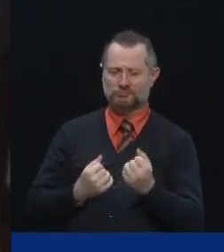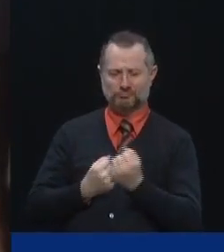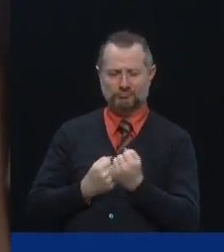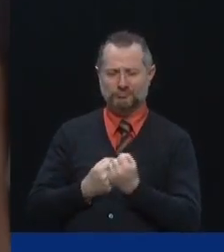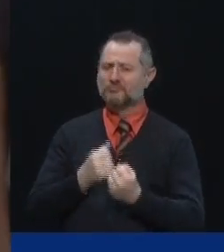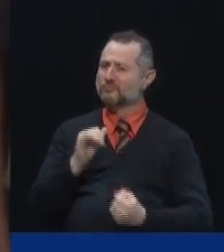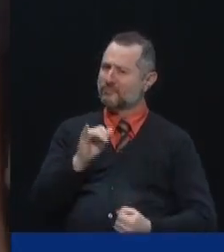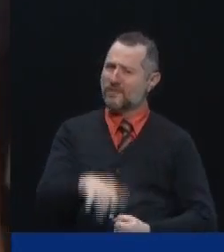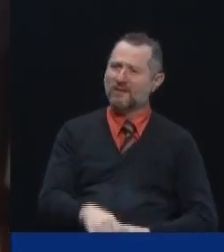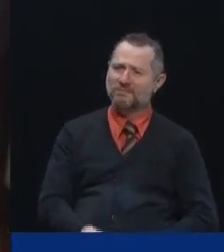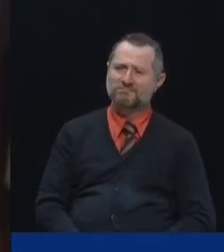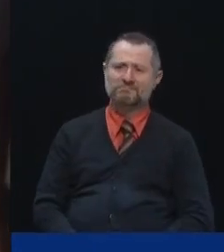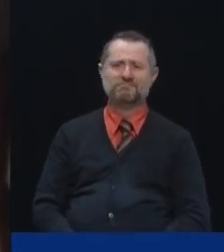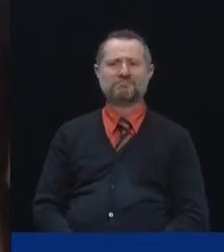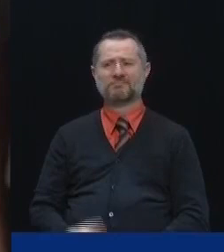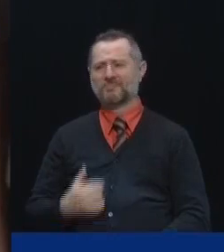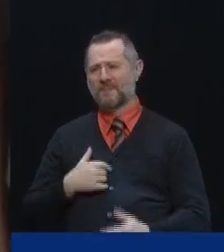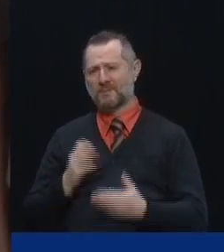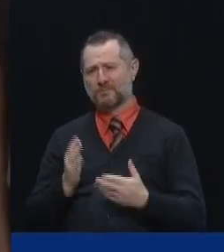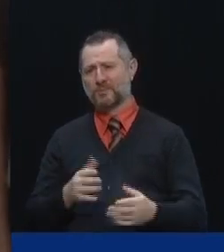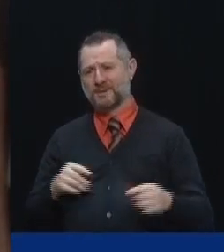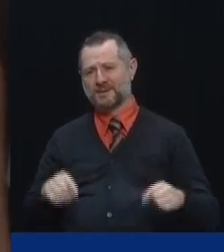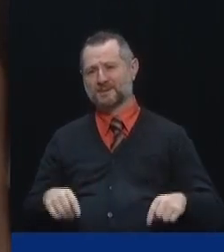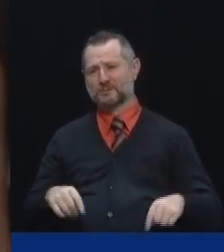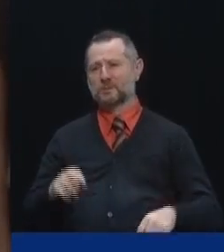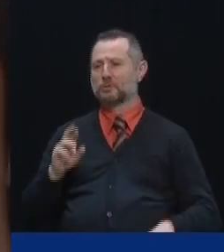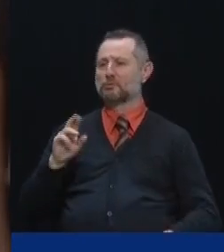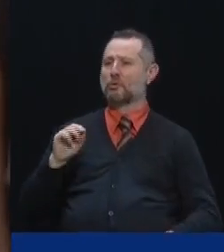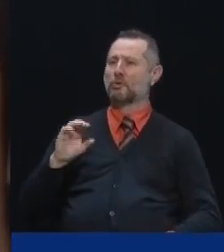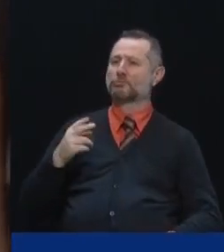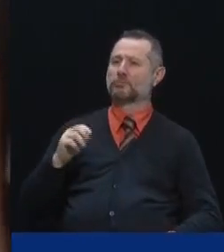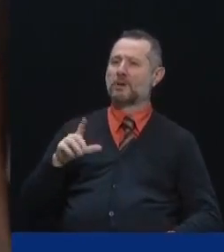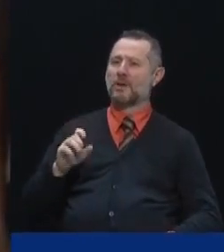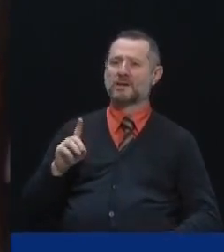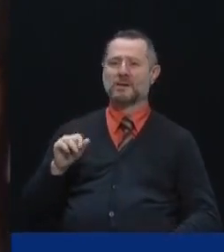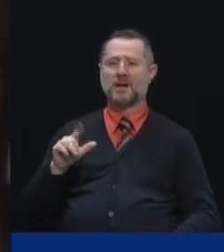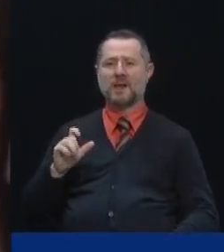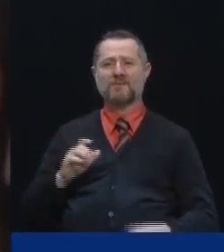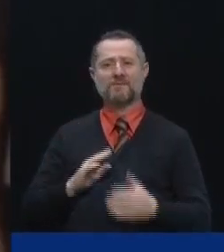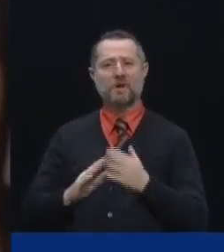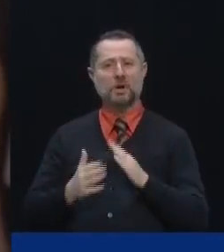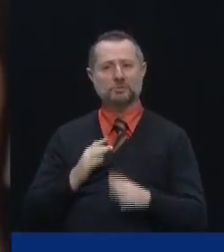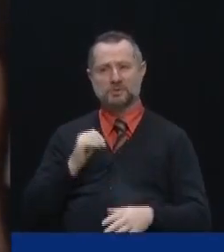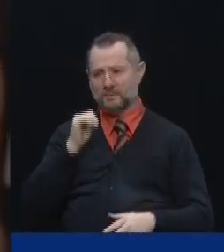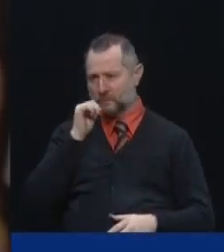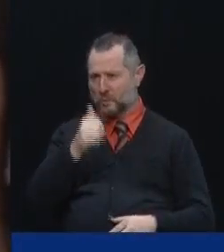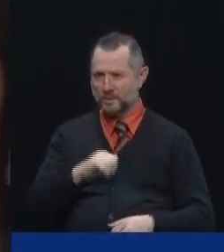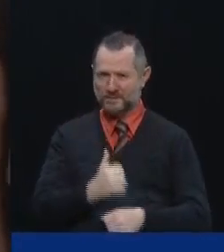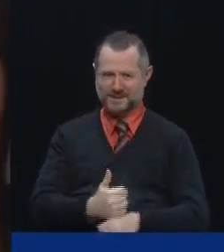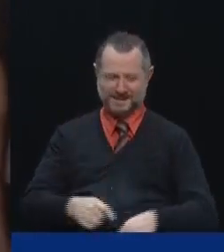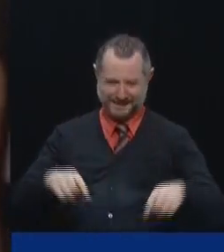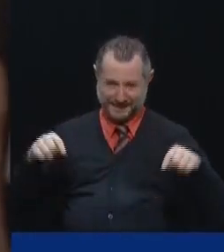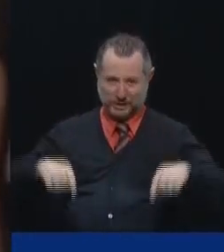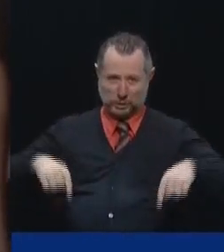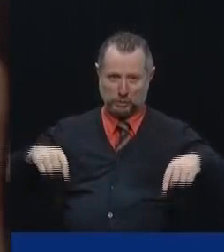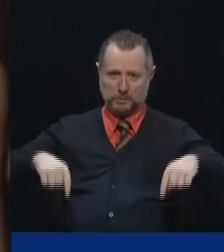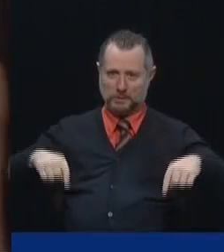to Rochdale Village tomorrow with Somos at the Grand Ballroom.